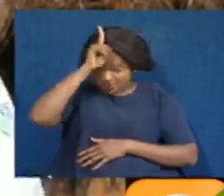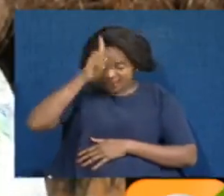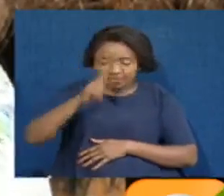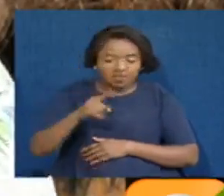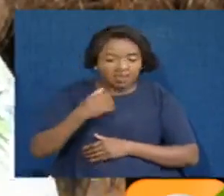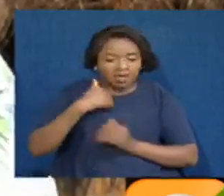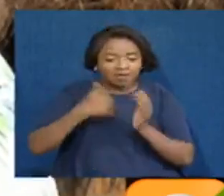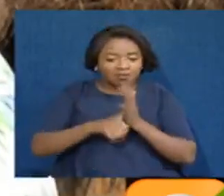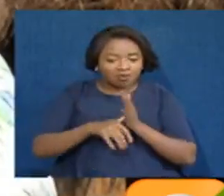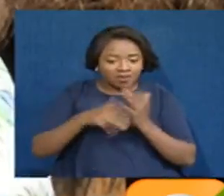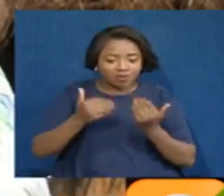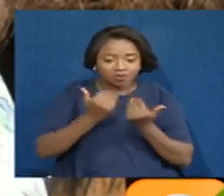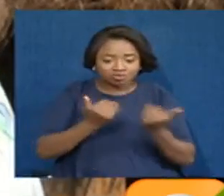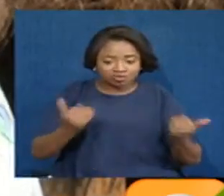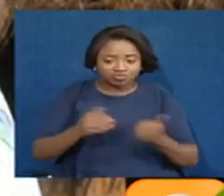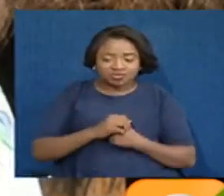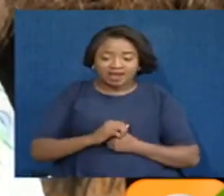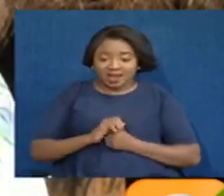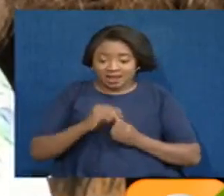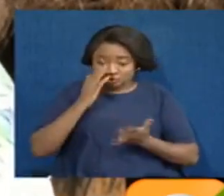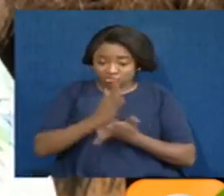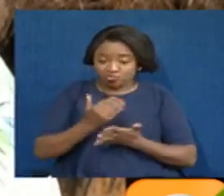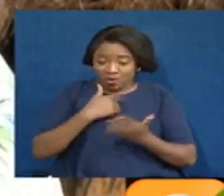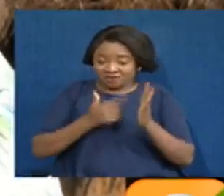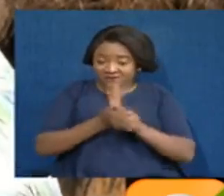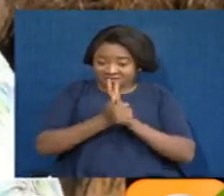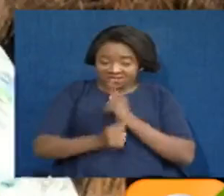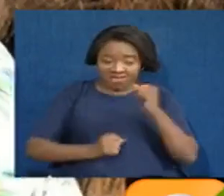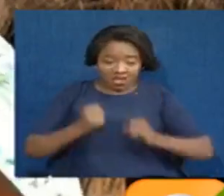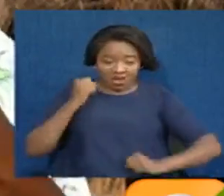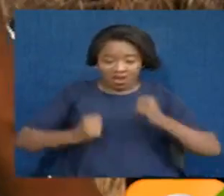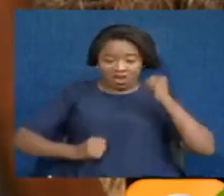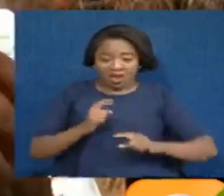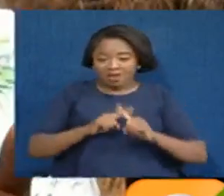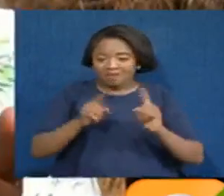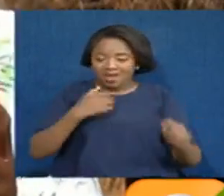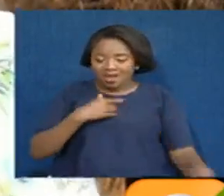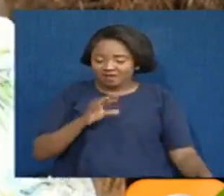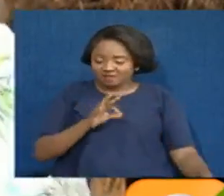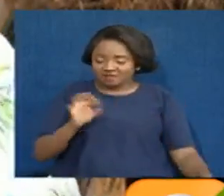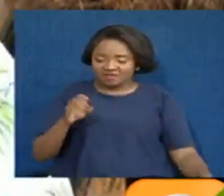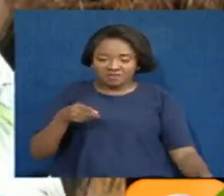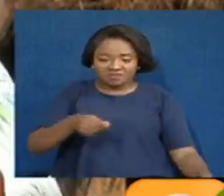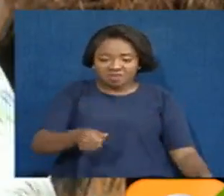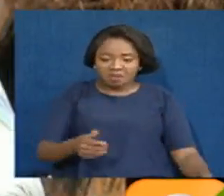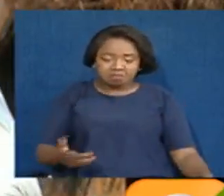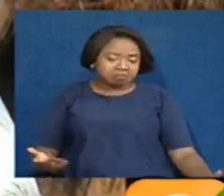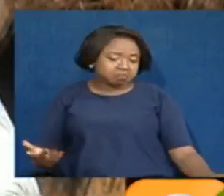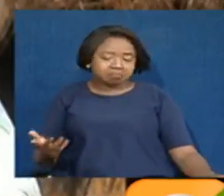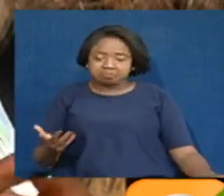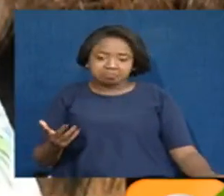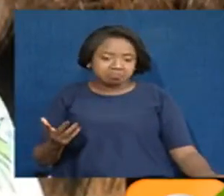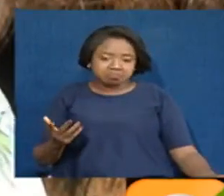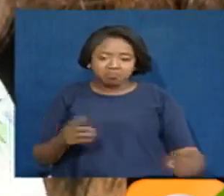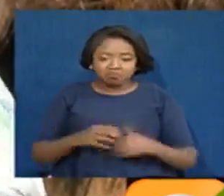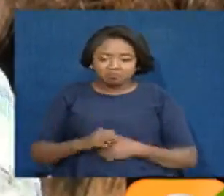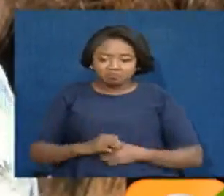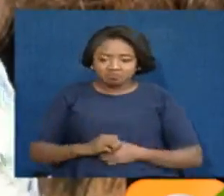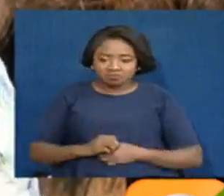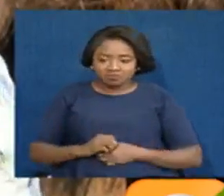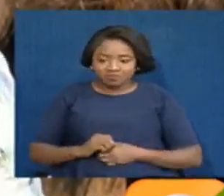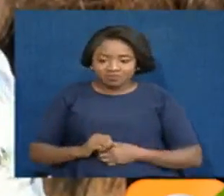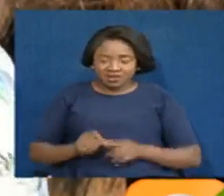na talenta ya kukimbia, lakini wengi hawana fees kuweza kuendelea kwa masomo yao. Na talanda na masomo